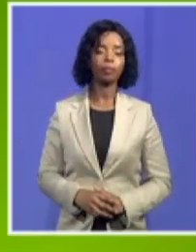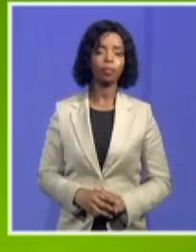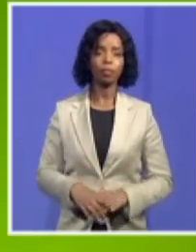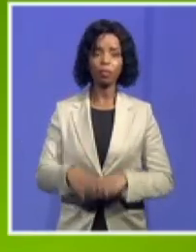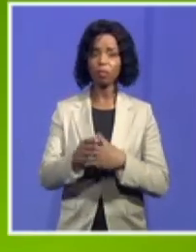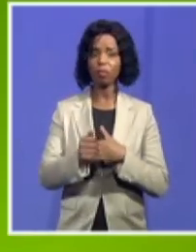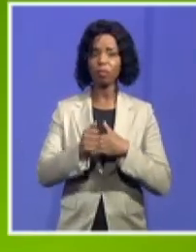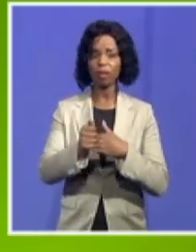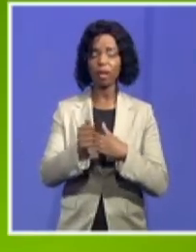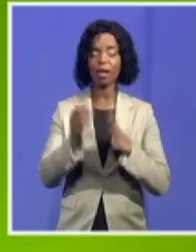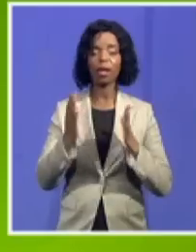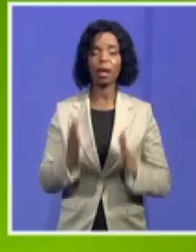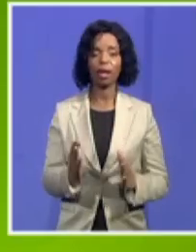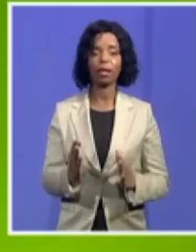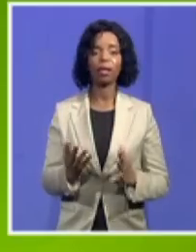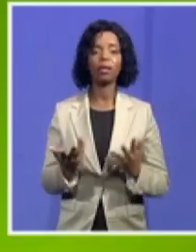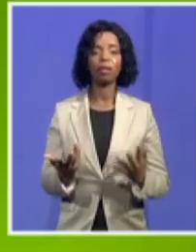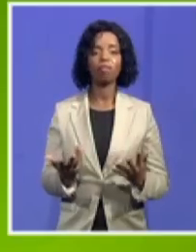industry,